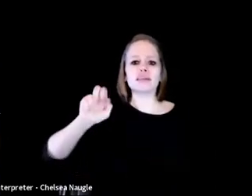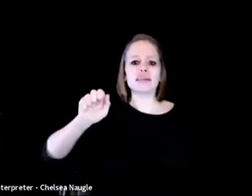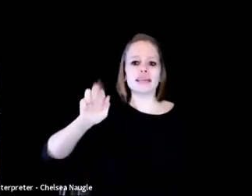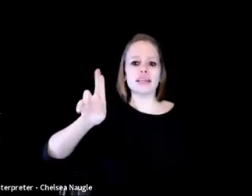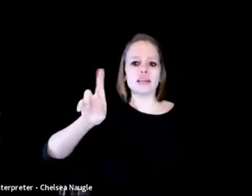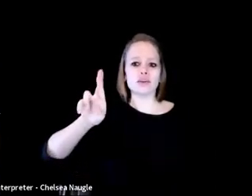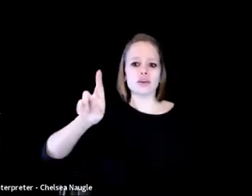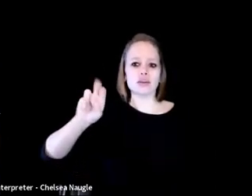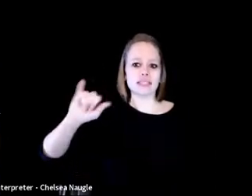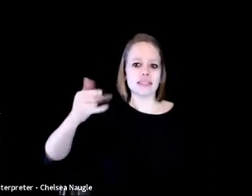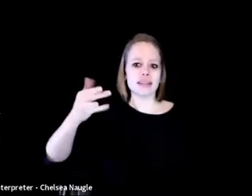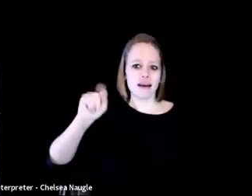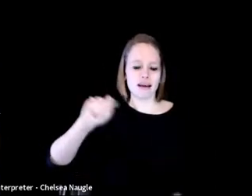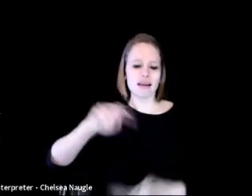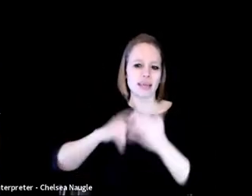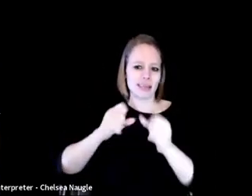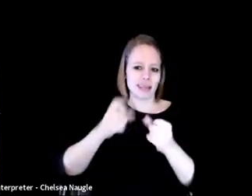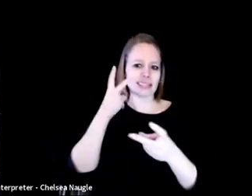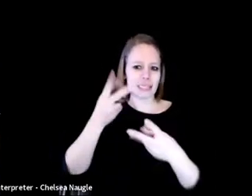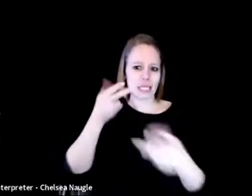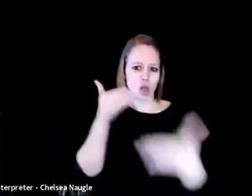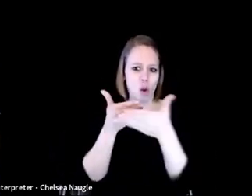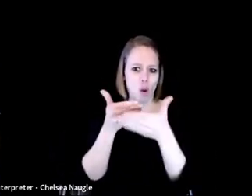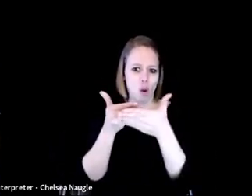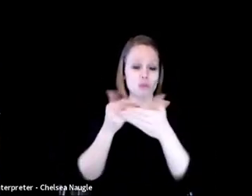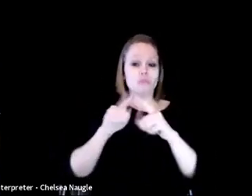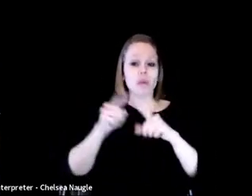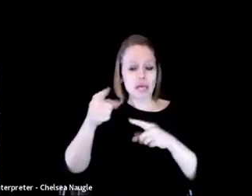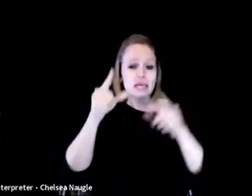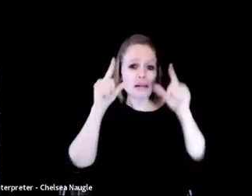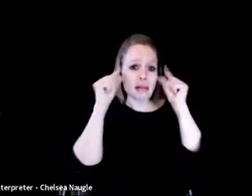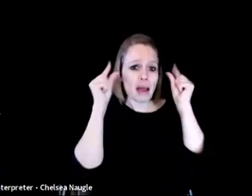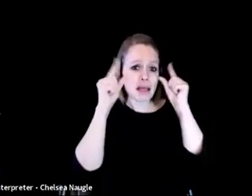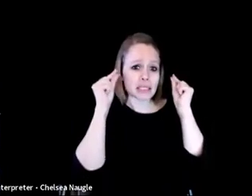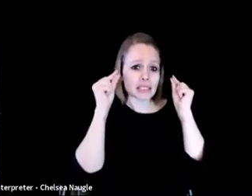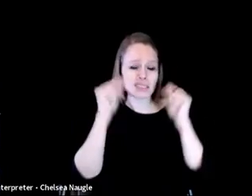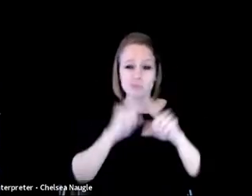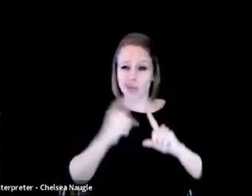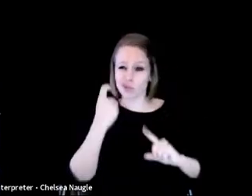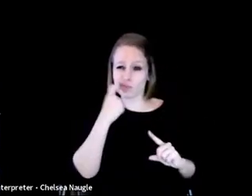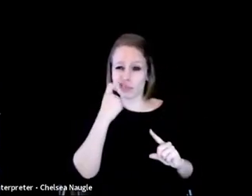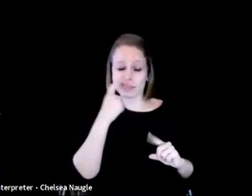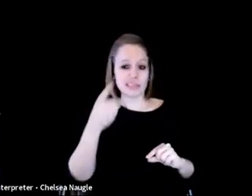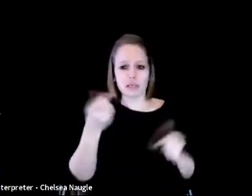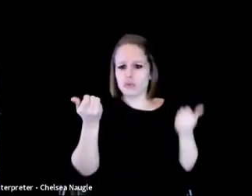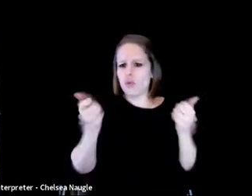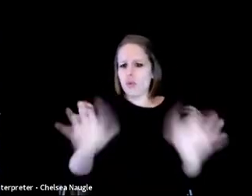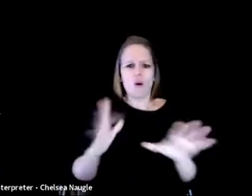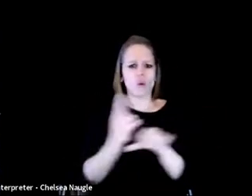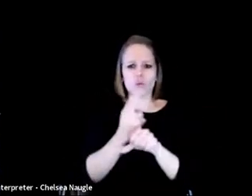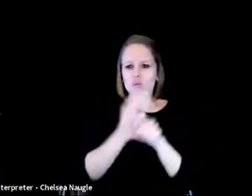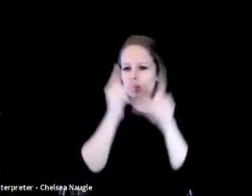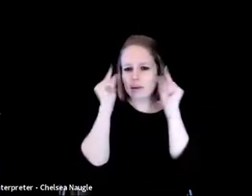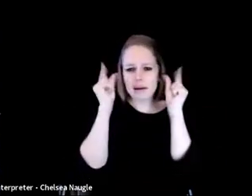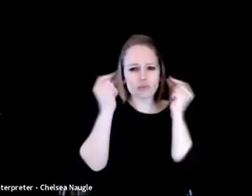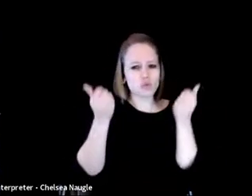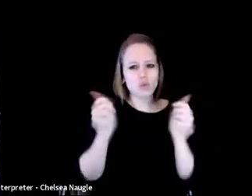But he wears glasses, and lately he doesn't really want to wear those glasses.